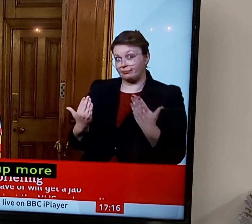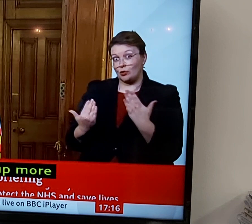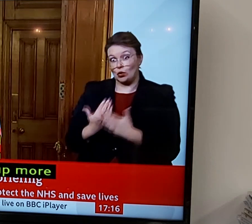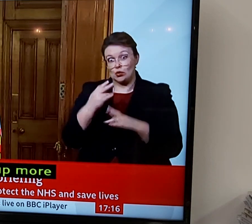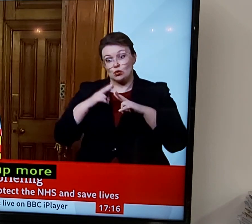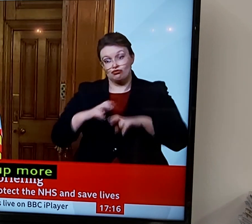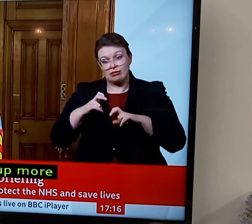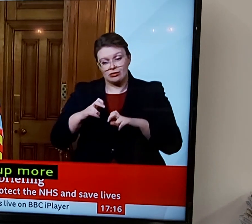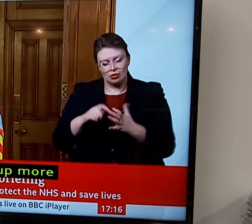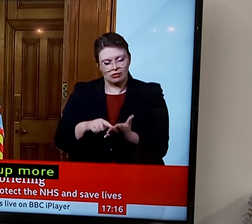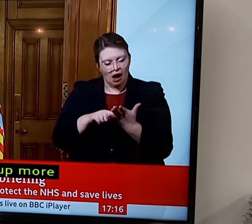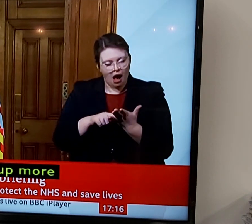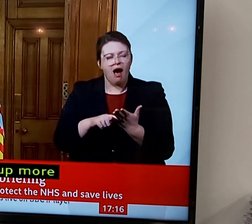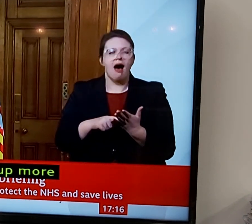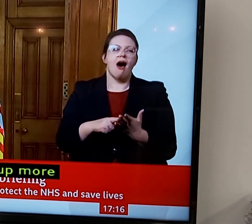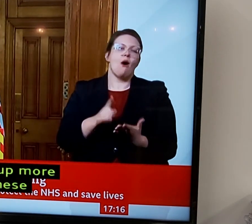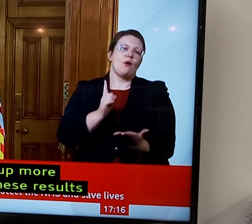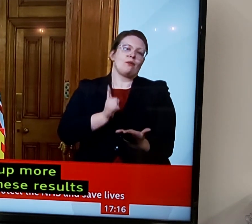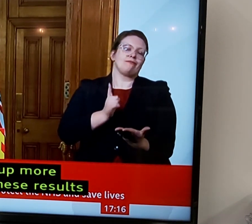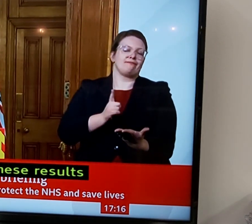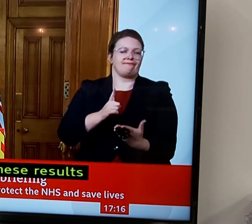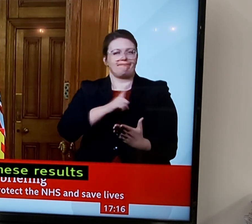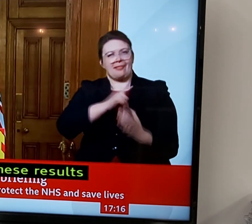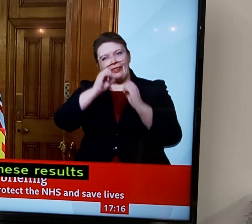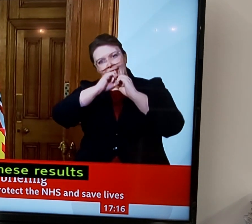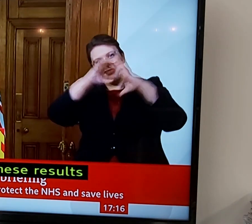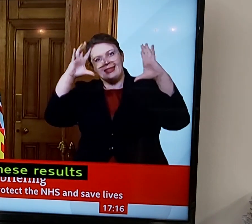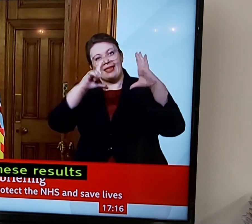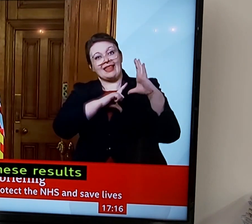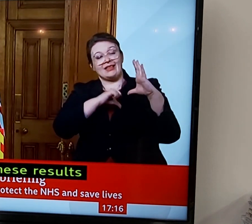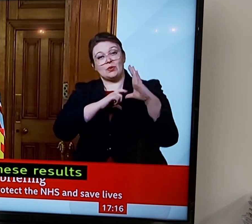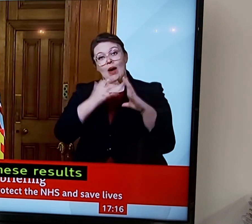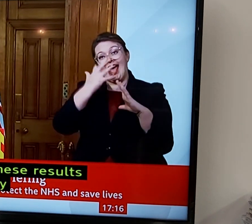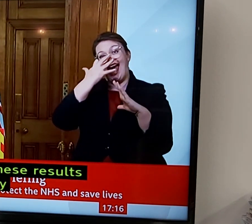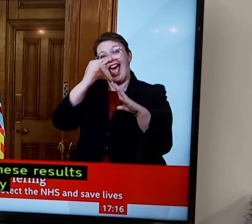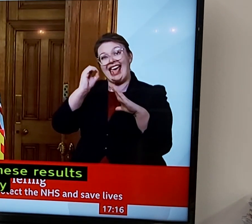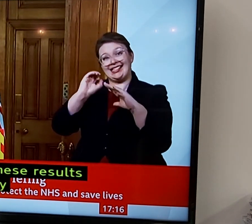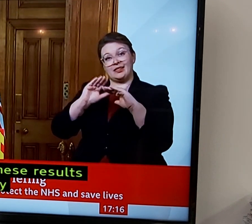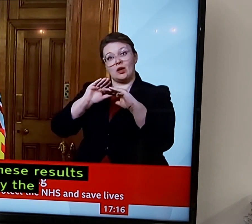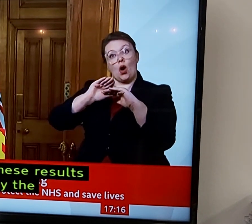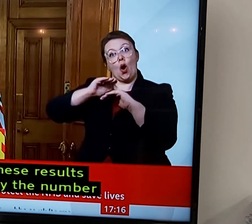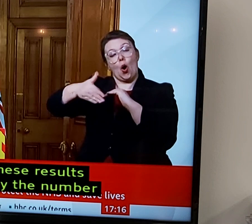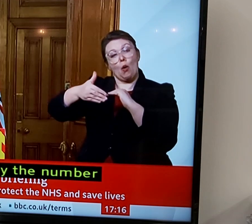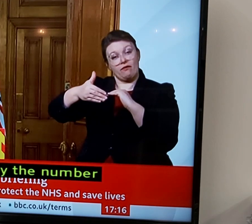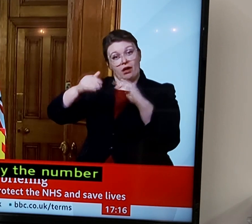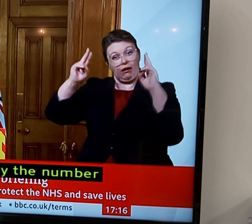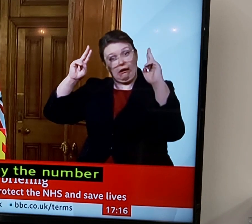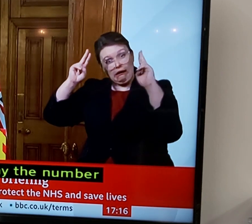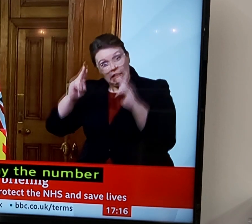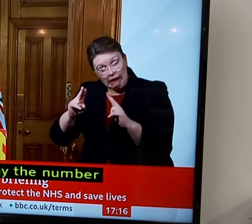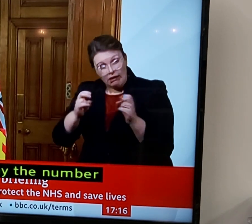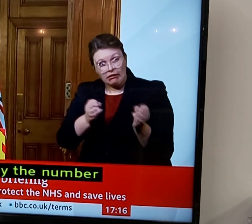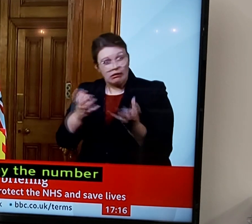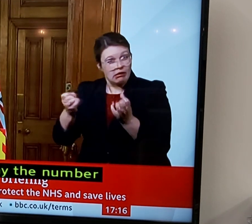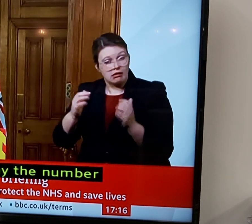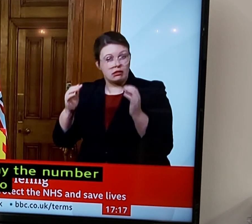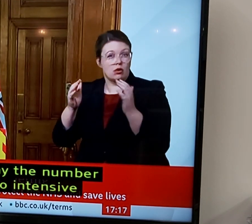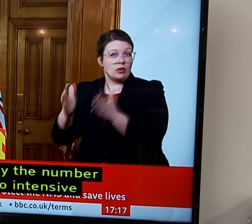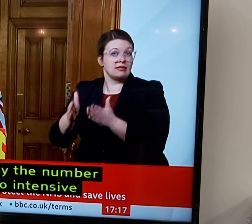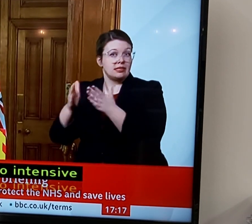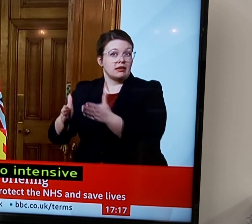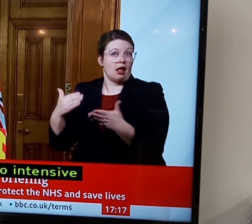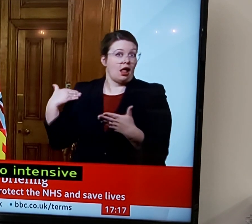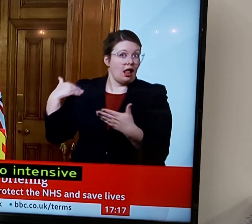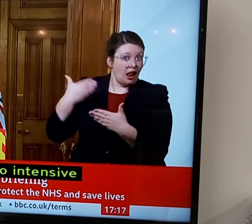admissions to intensive care units among people over 80 in the UK have dropped to single figures in the